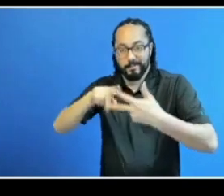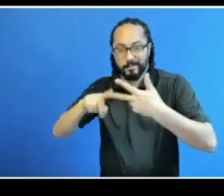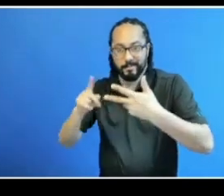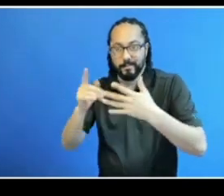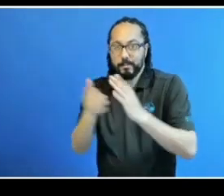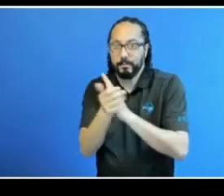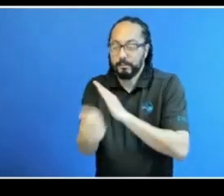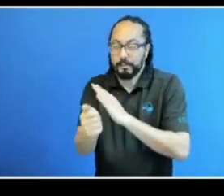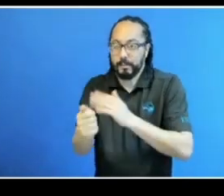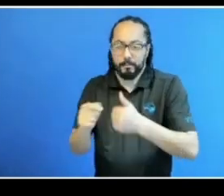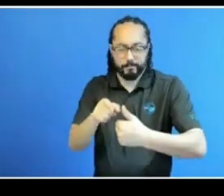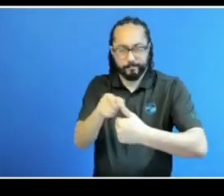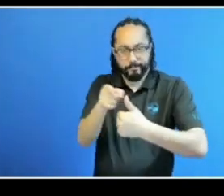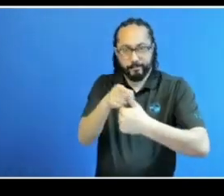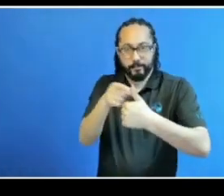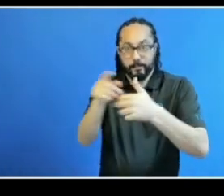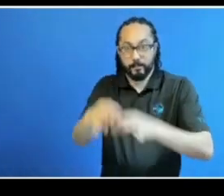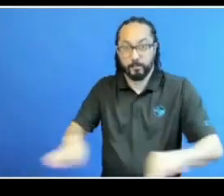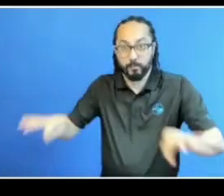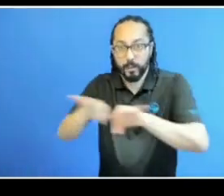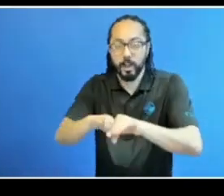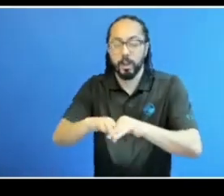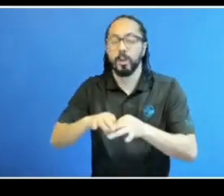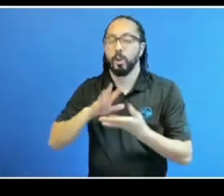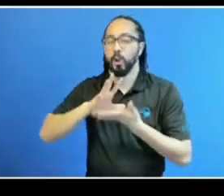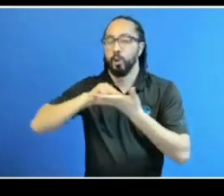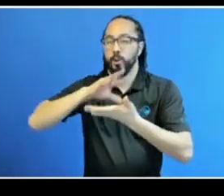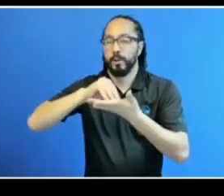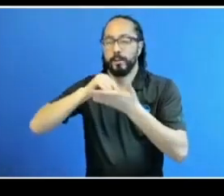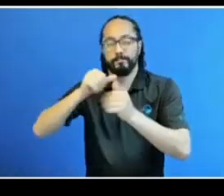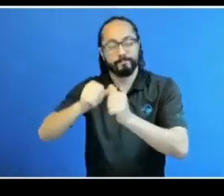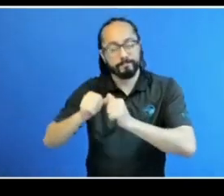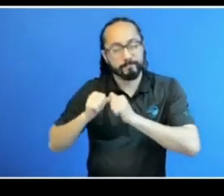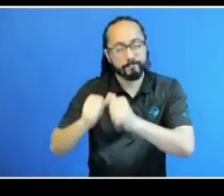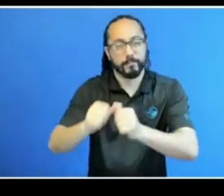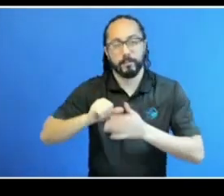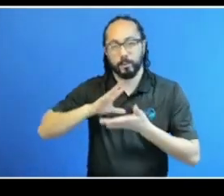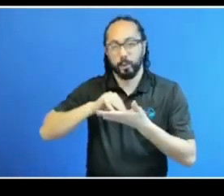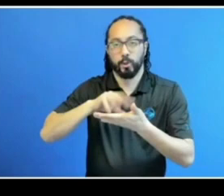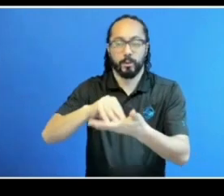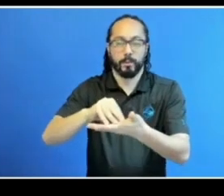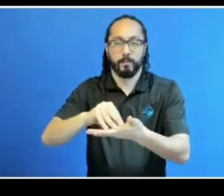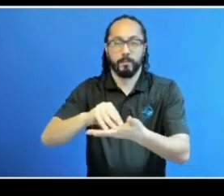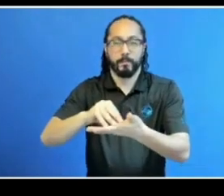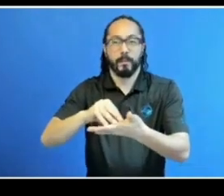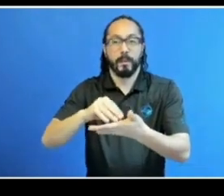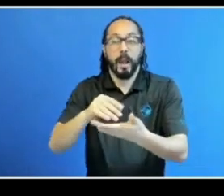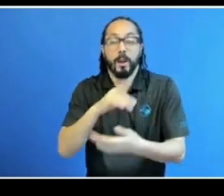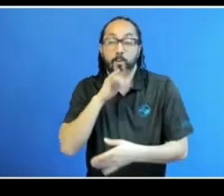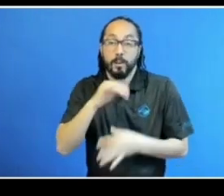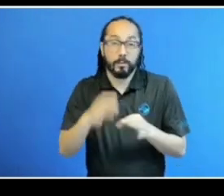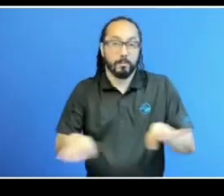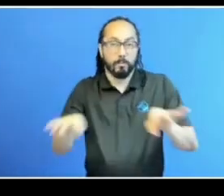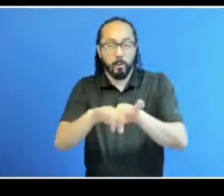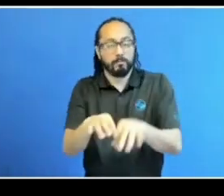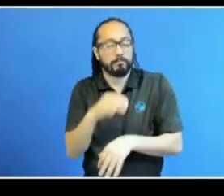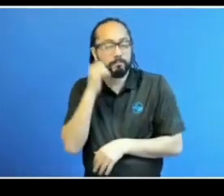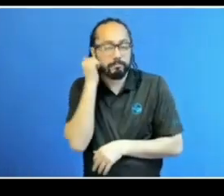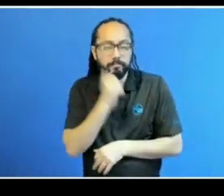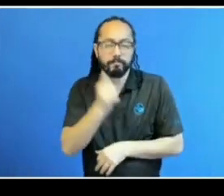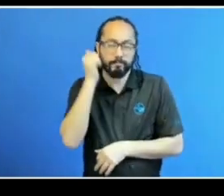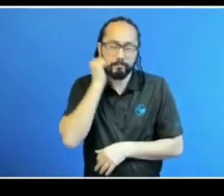found very valuable was continuous learning. That is something that I think is so important in everyday aspect,